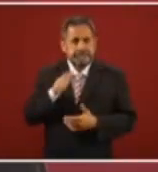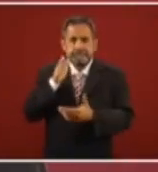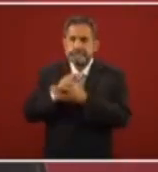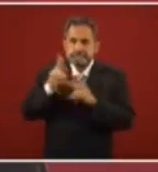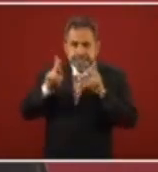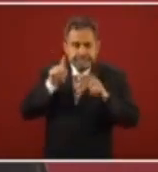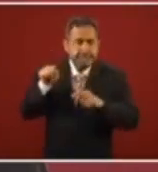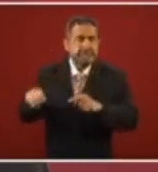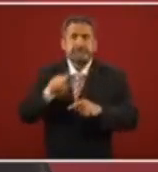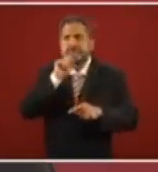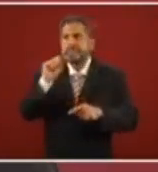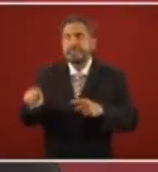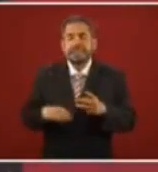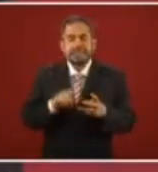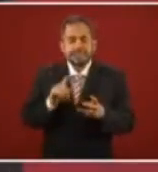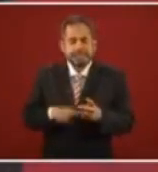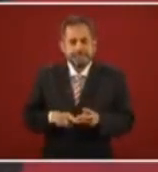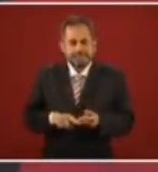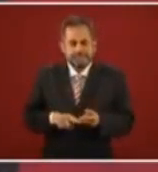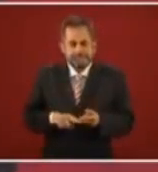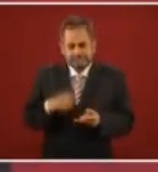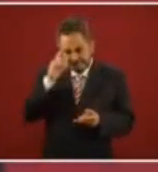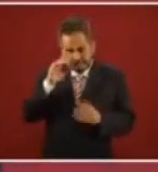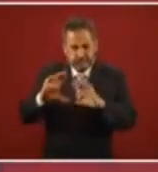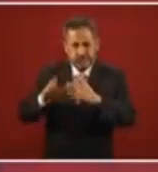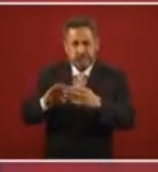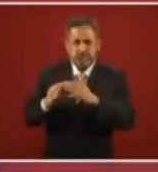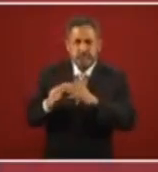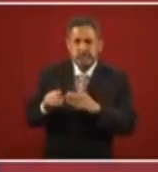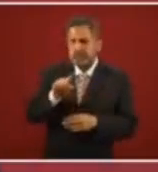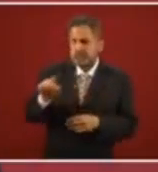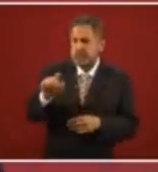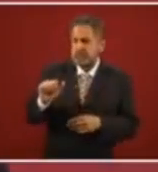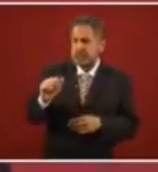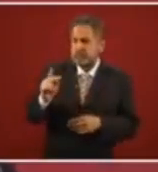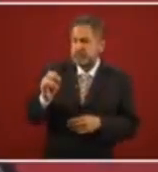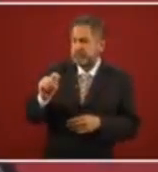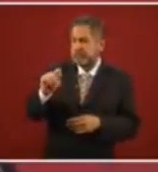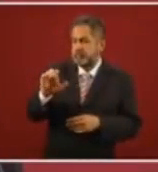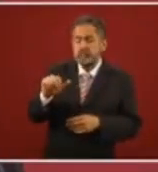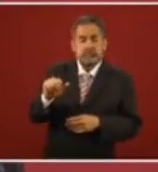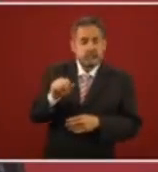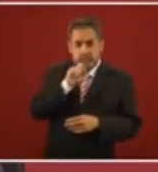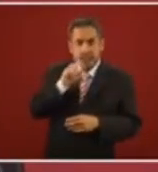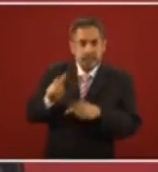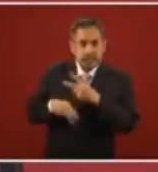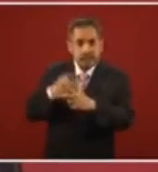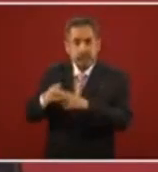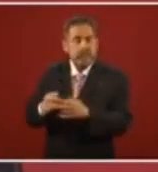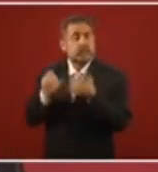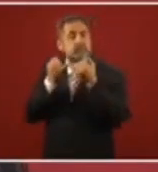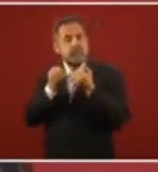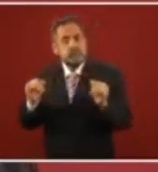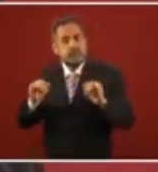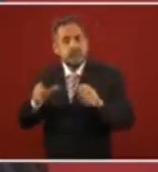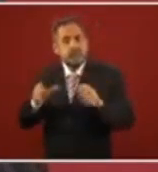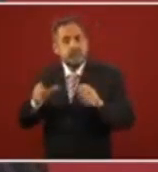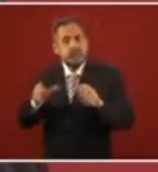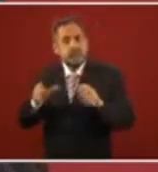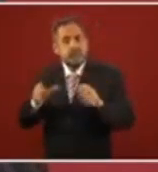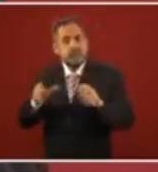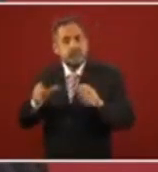y también a comunidades zapotecas vamos a inaugurar estos caminos